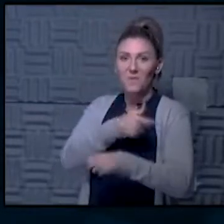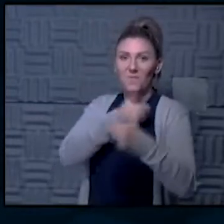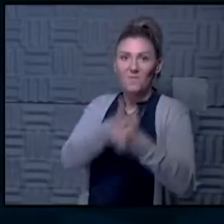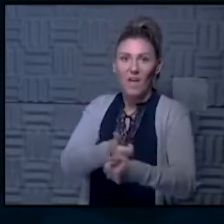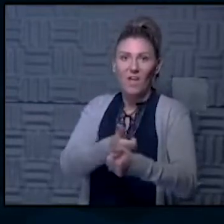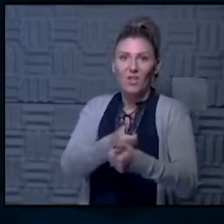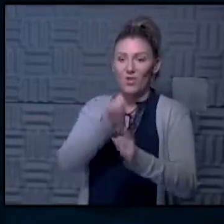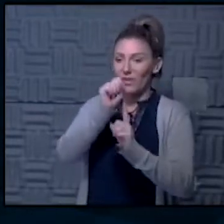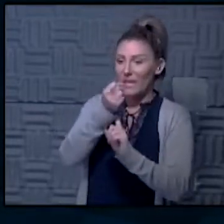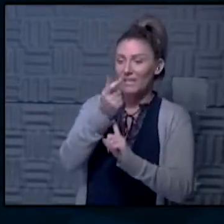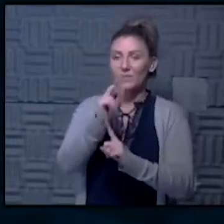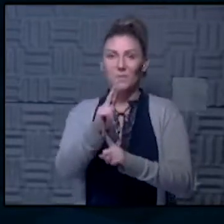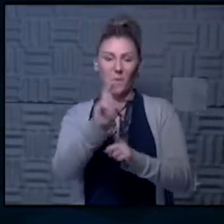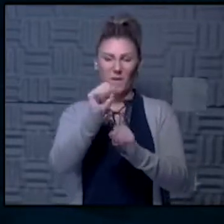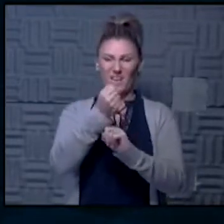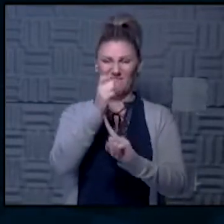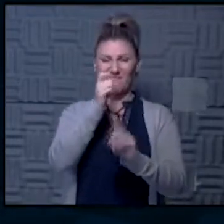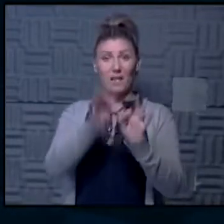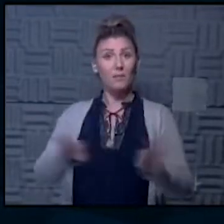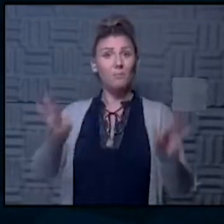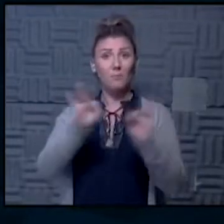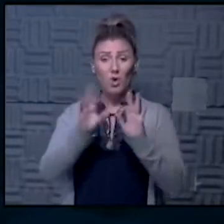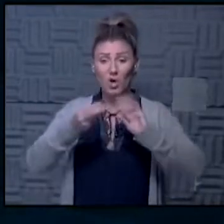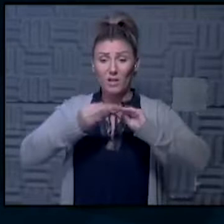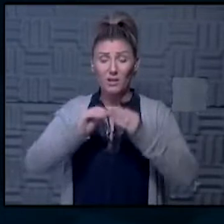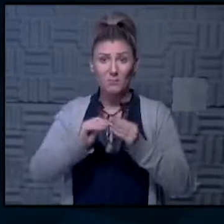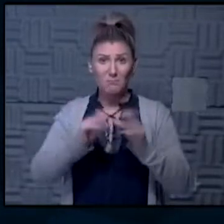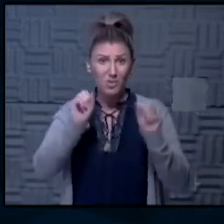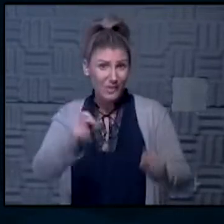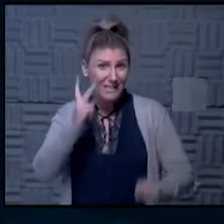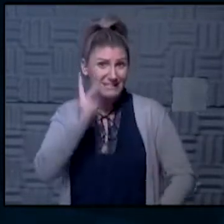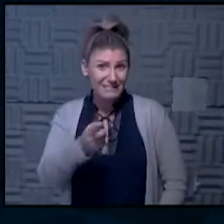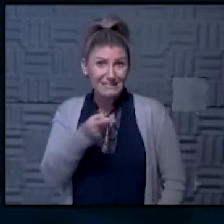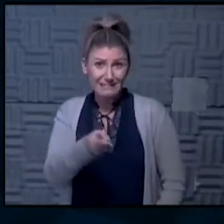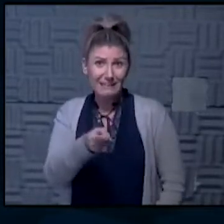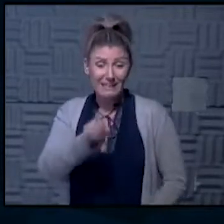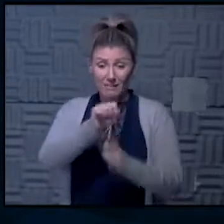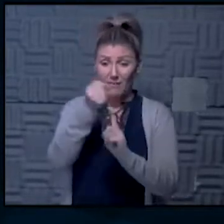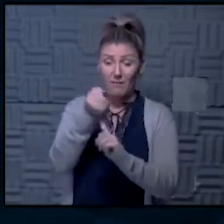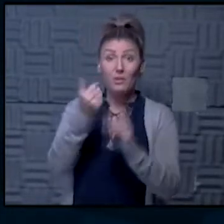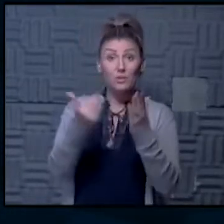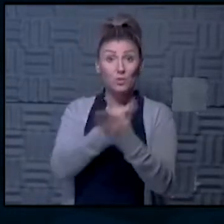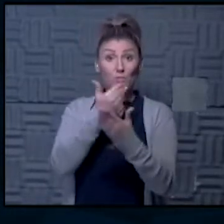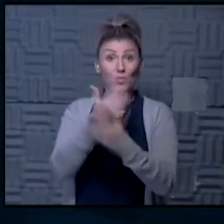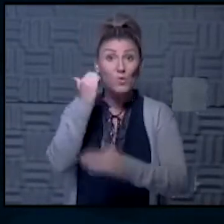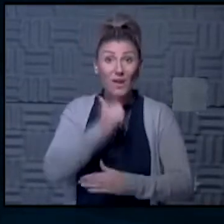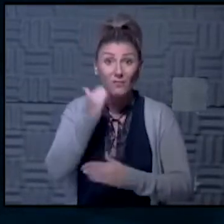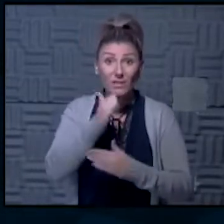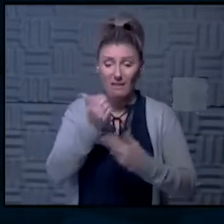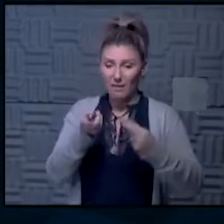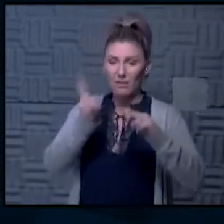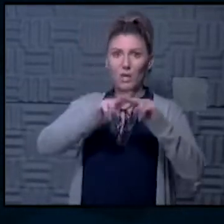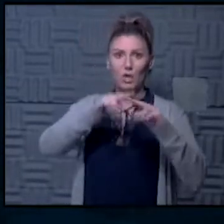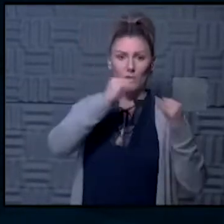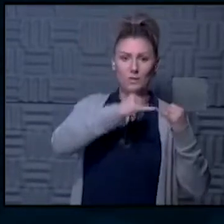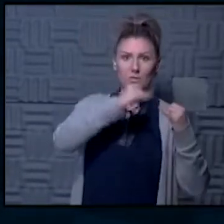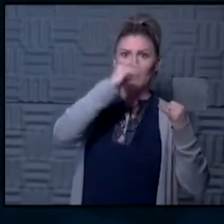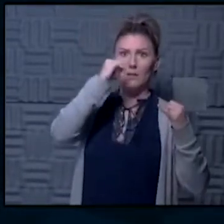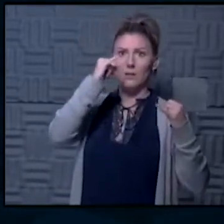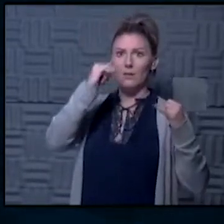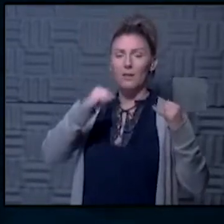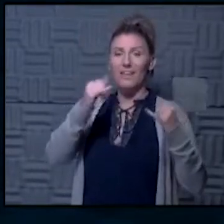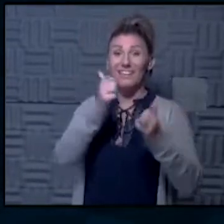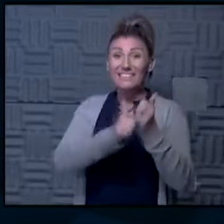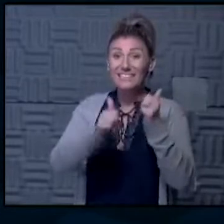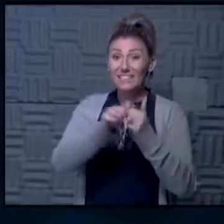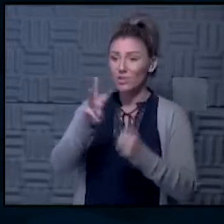cases or cases aren't an important number, you can see here that as new cases per day increase, in each of the